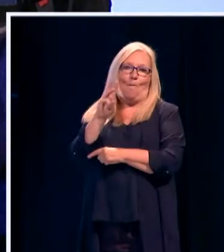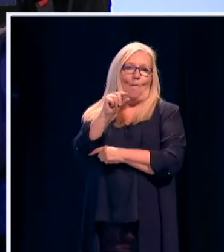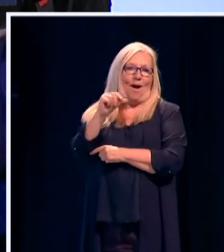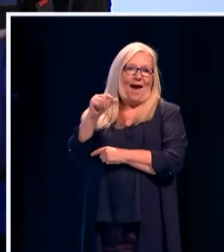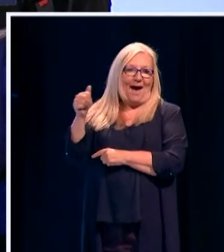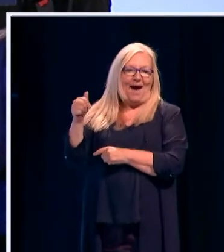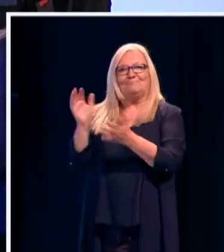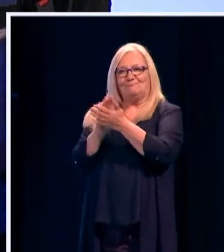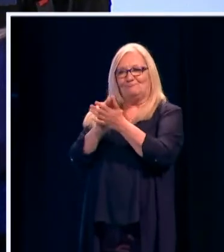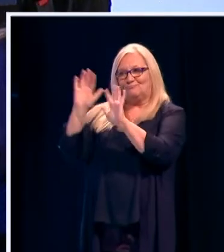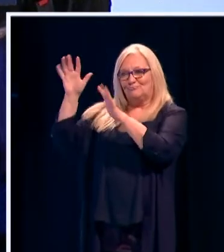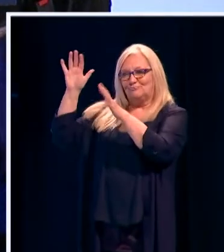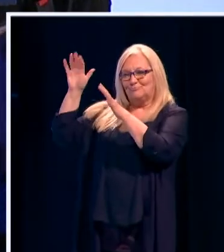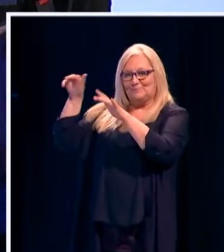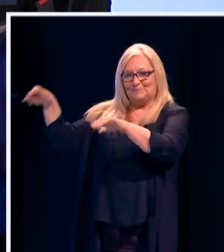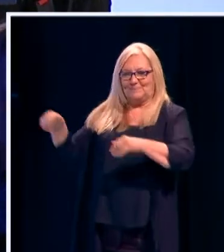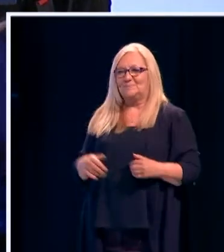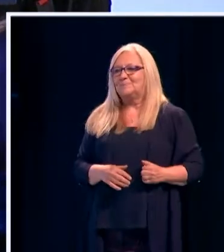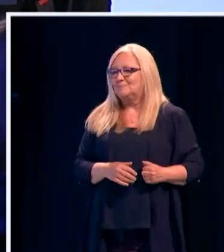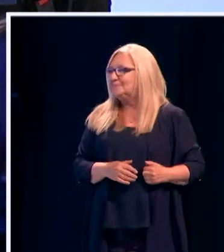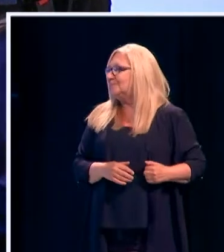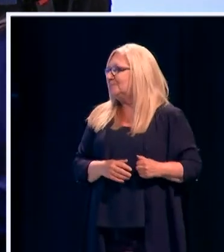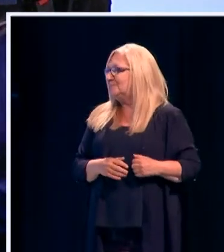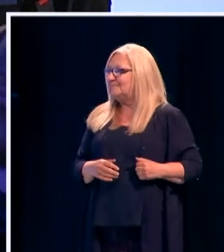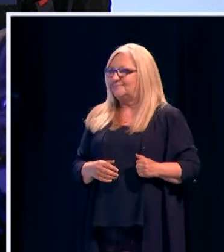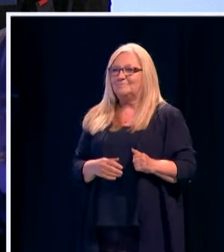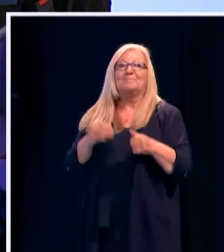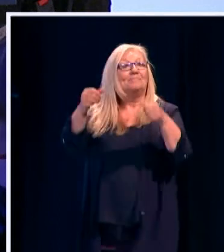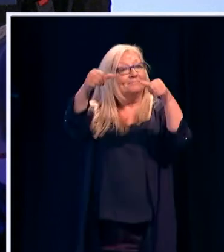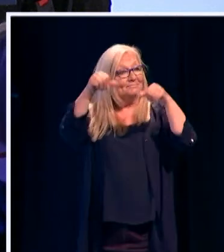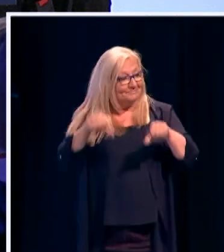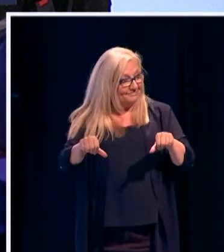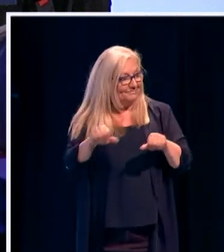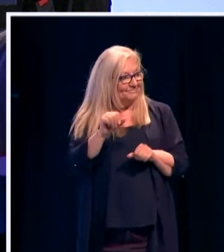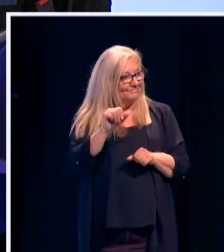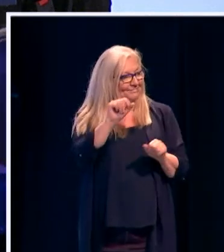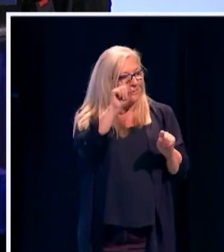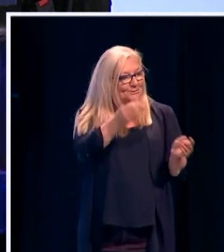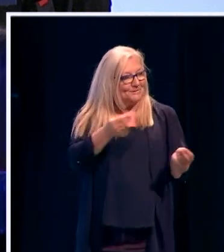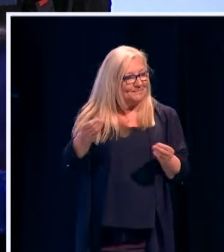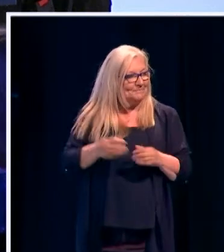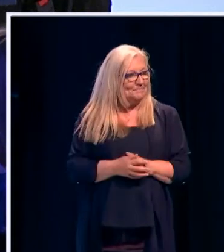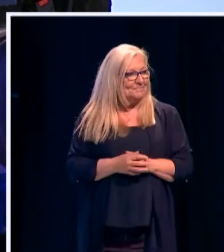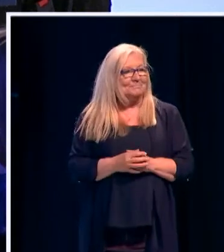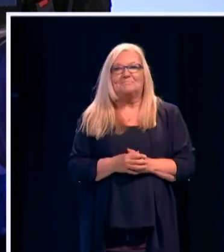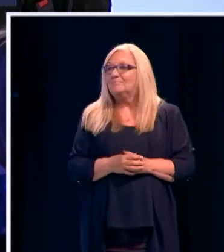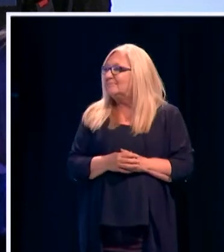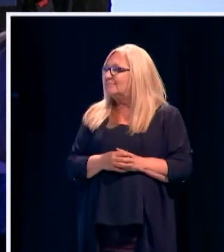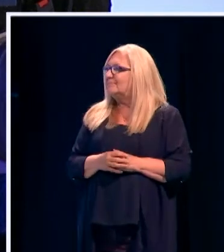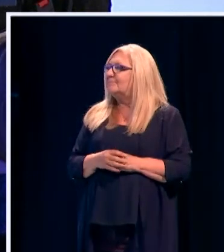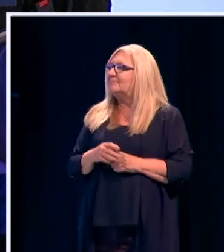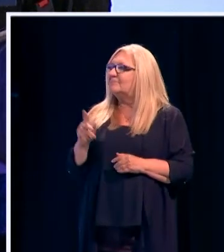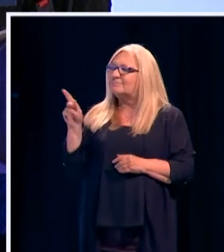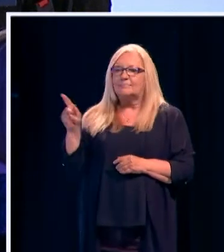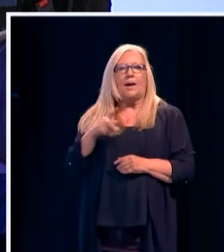Thank you. Can we have the next question, please? Pratima, What challenges have